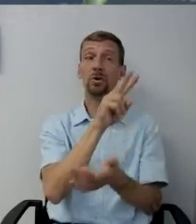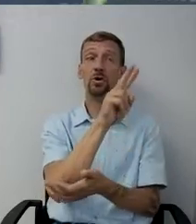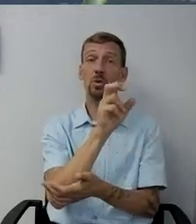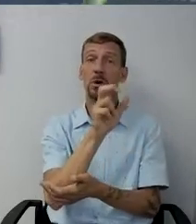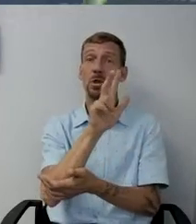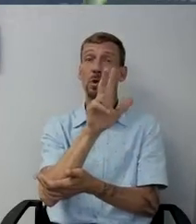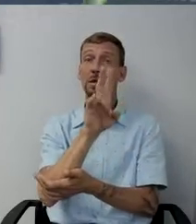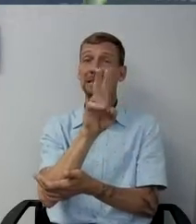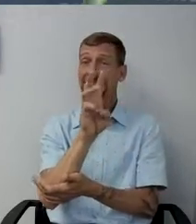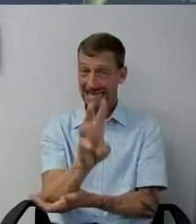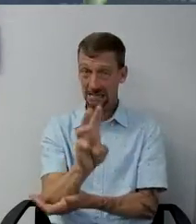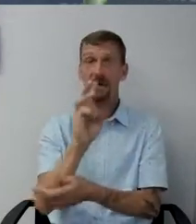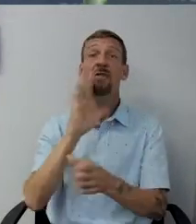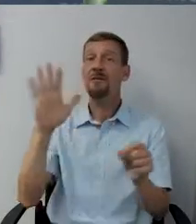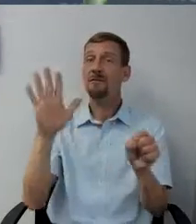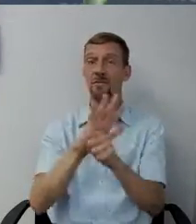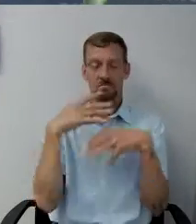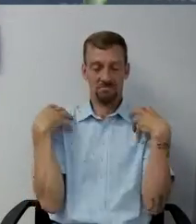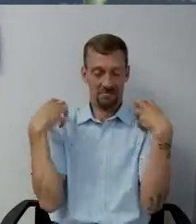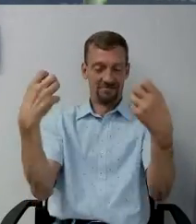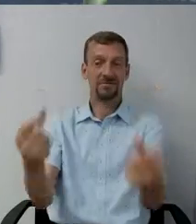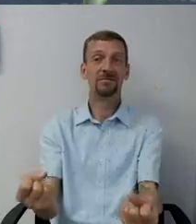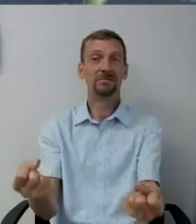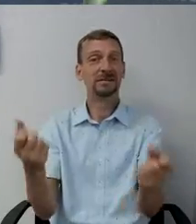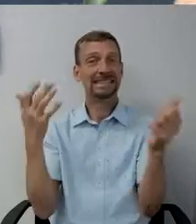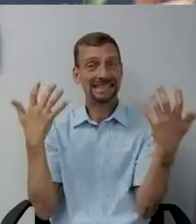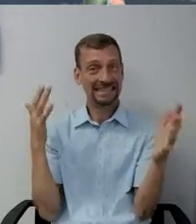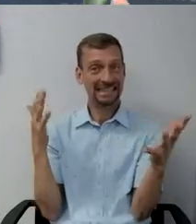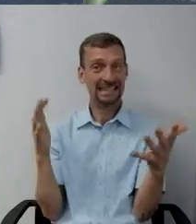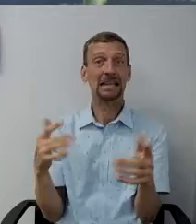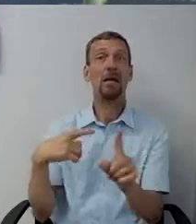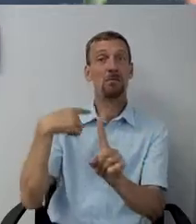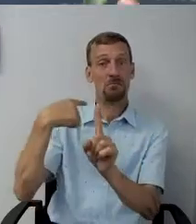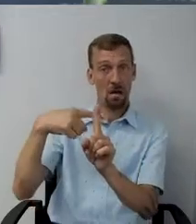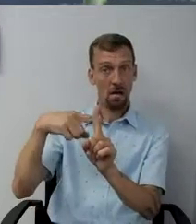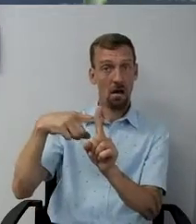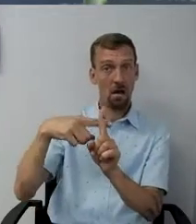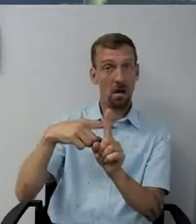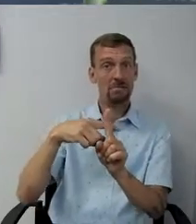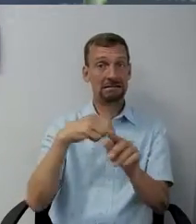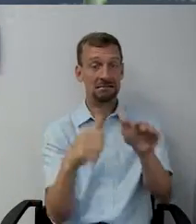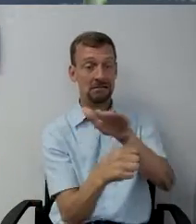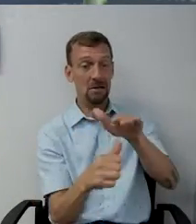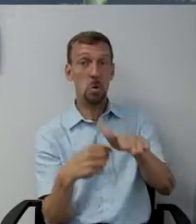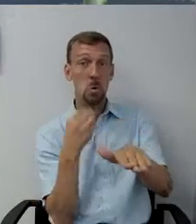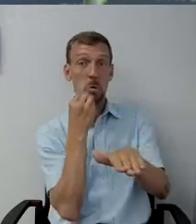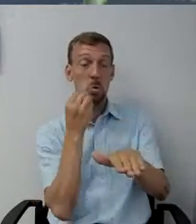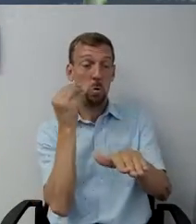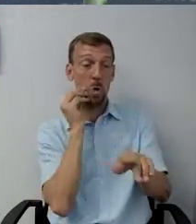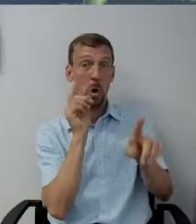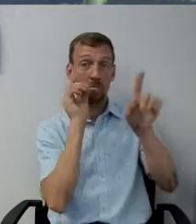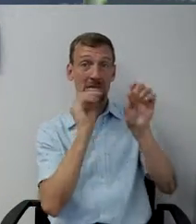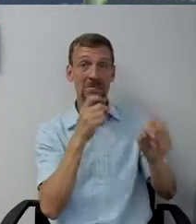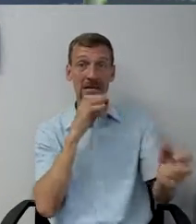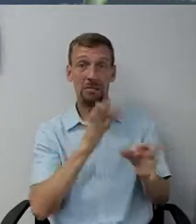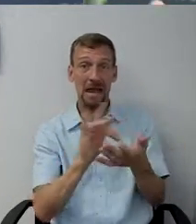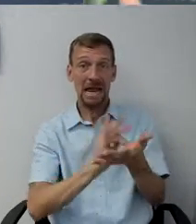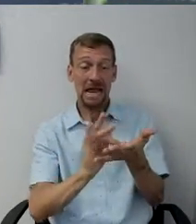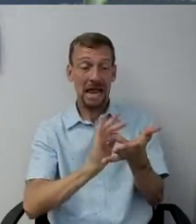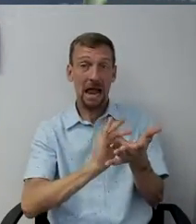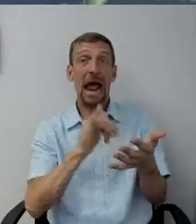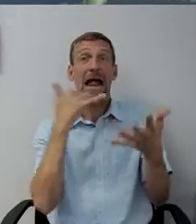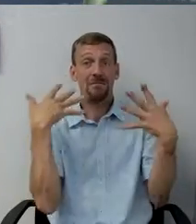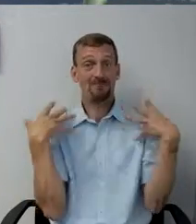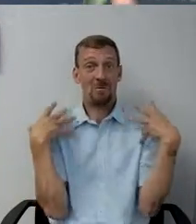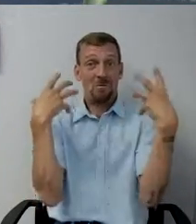2,236 now have fully recovered. So they were tested positive, quarantined at home, and now have fully recovered, many of